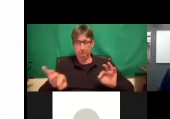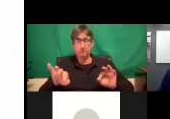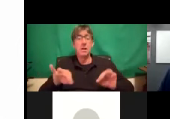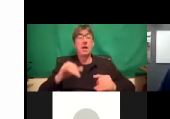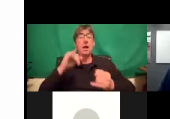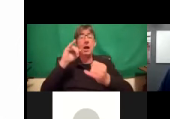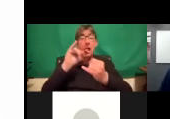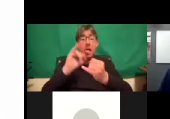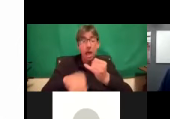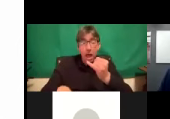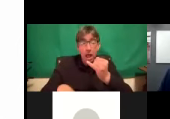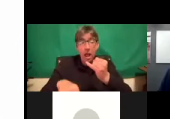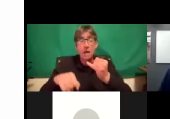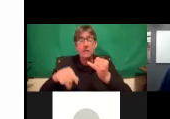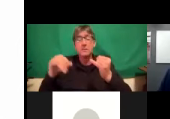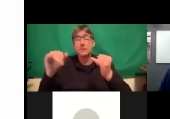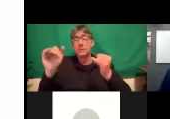is complete.